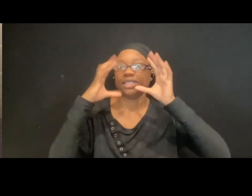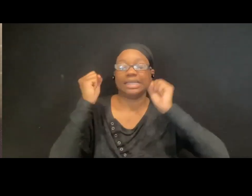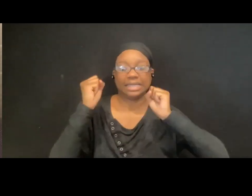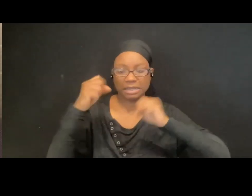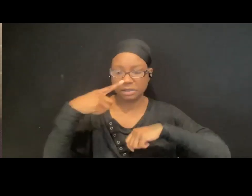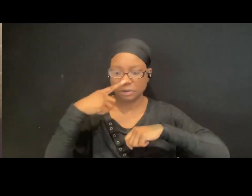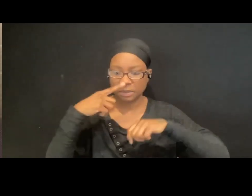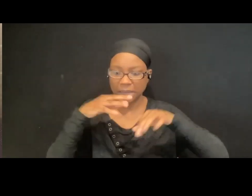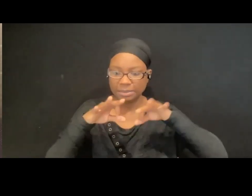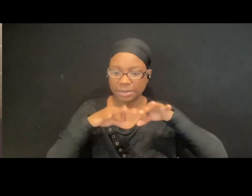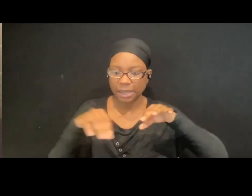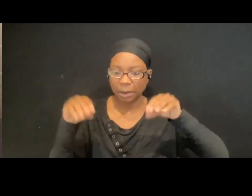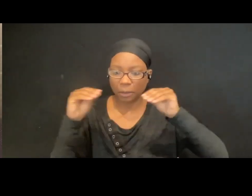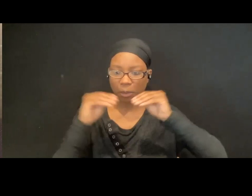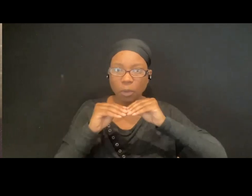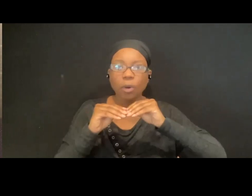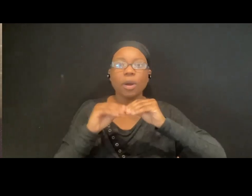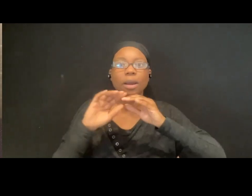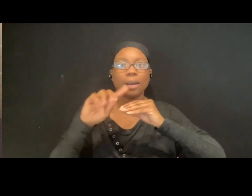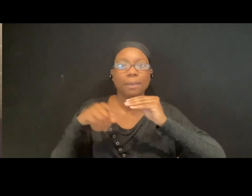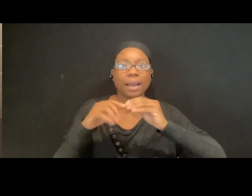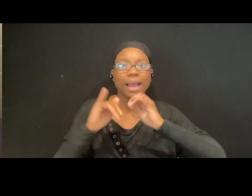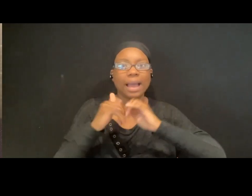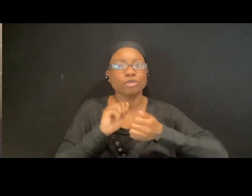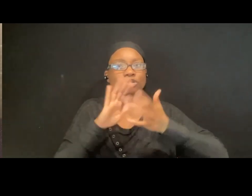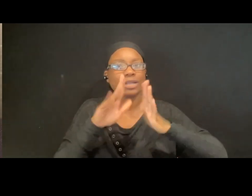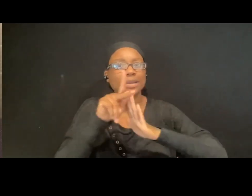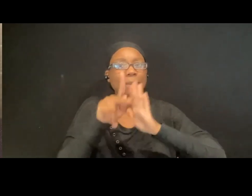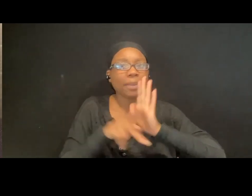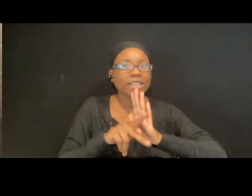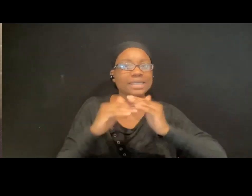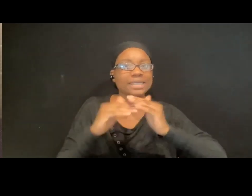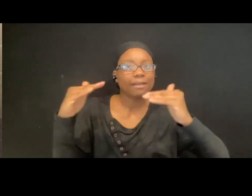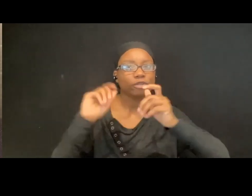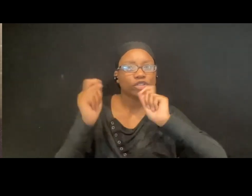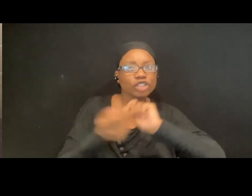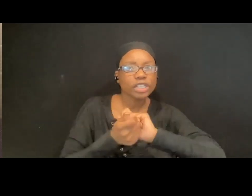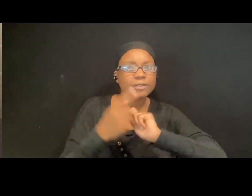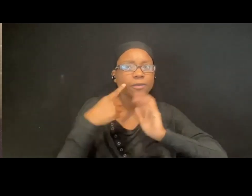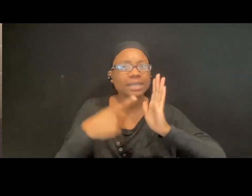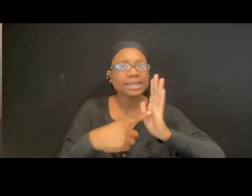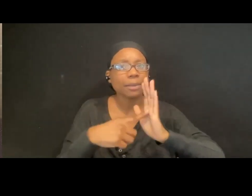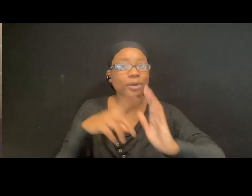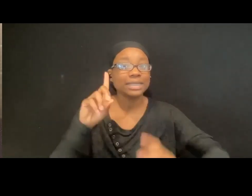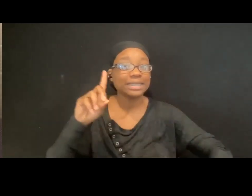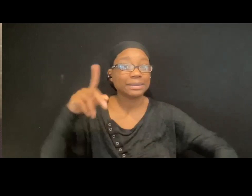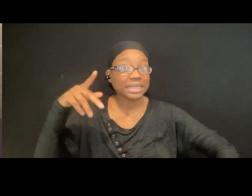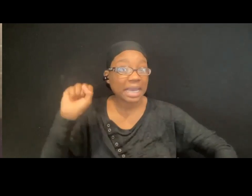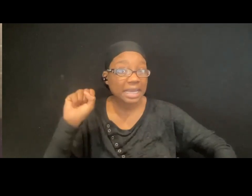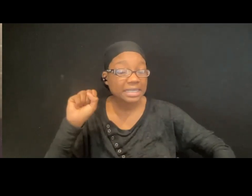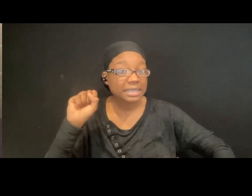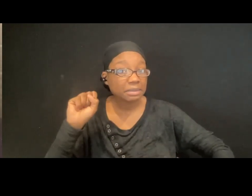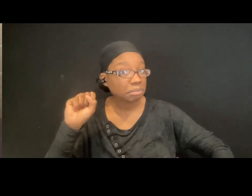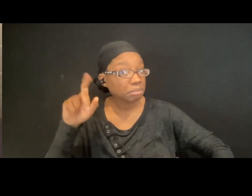policy changes within DPS? Did DPS respond? And what were the outcomes? And then thank you for all you're doing. Yeah,